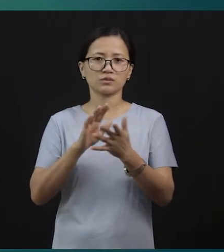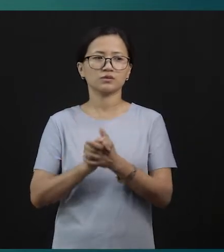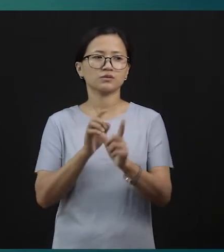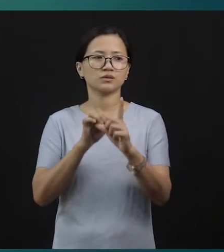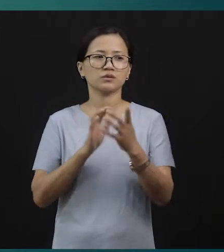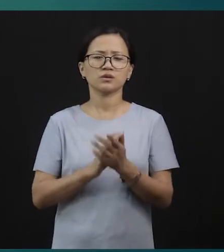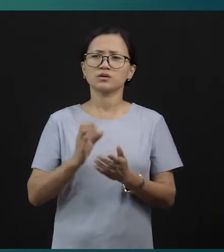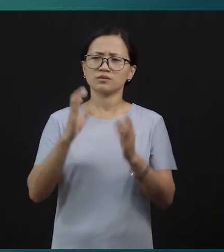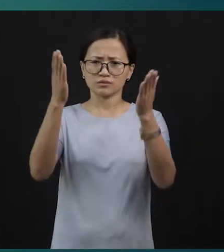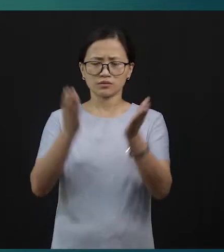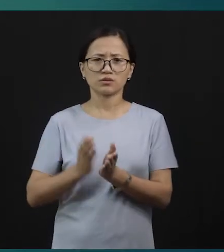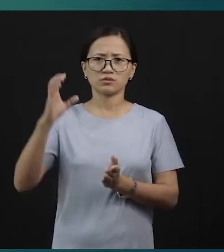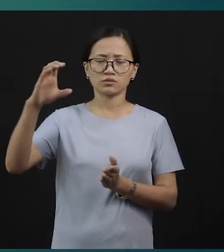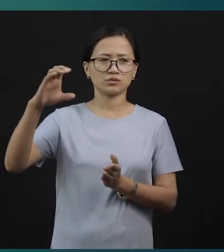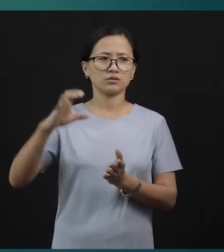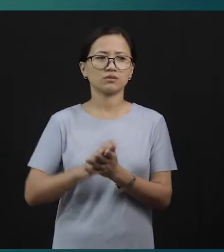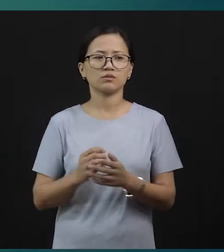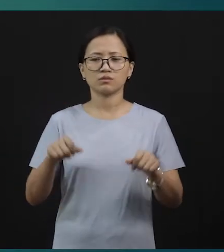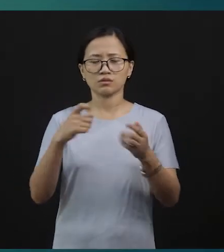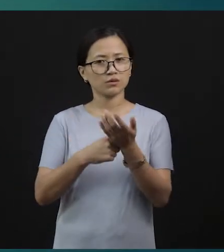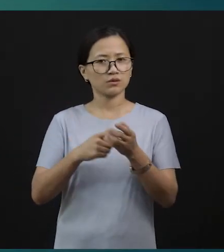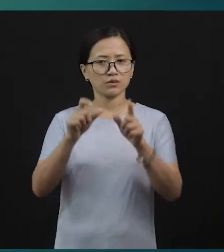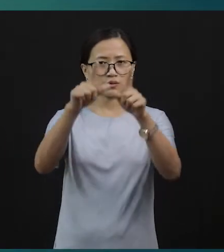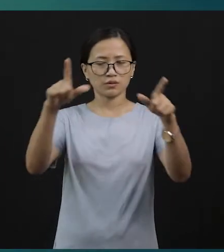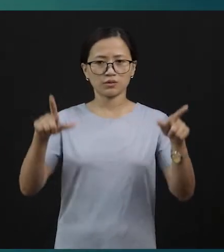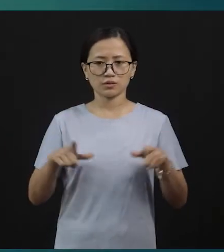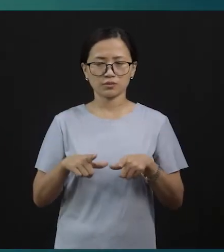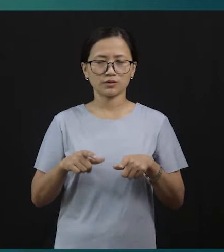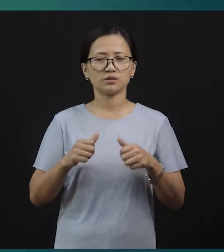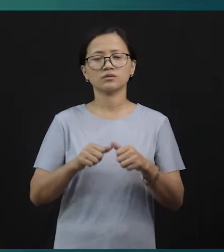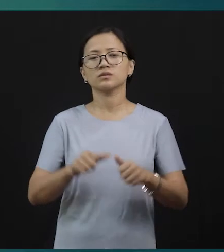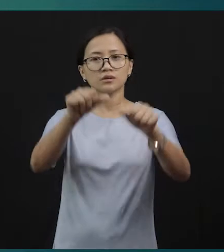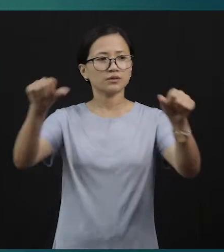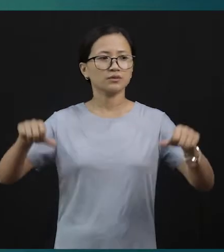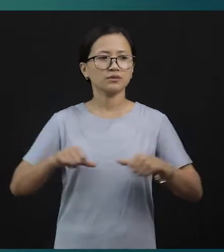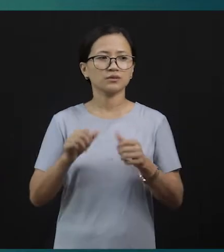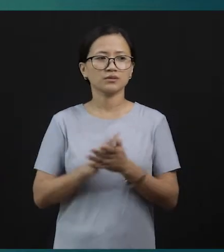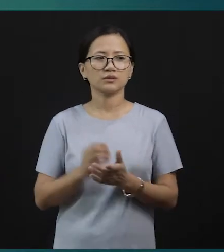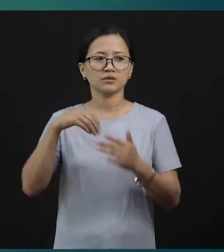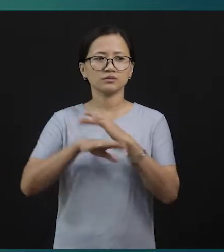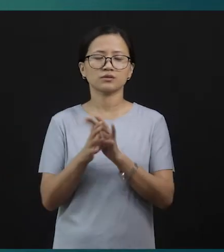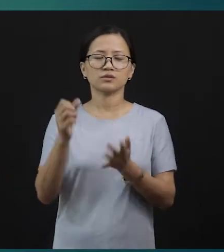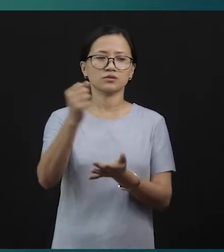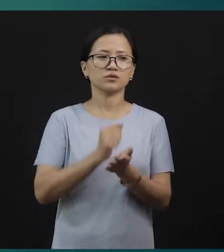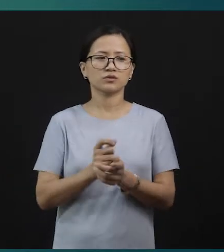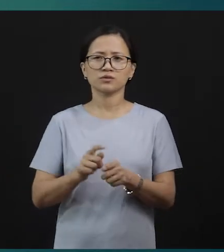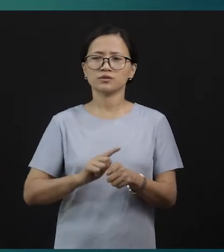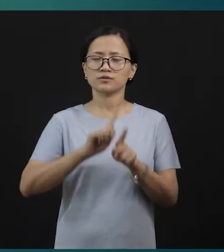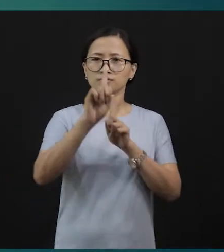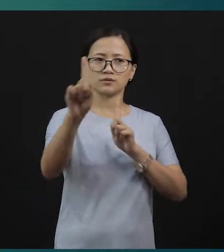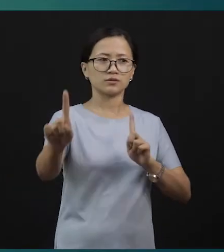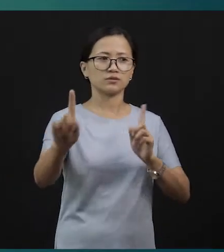or area under the control of a distant country and settled by people from